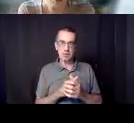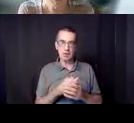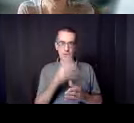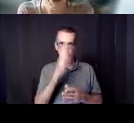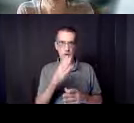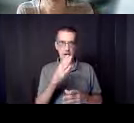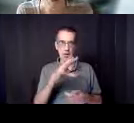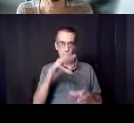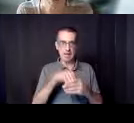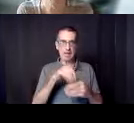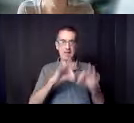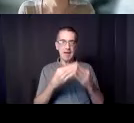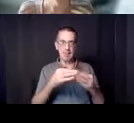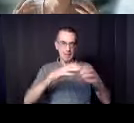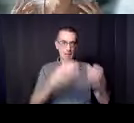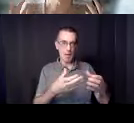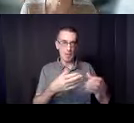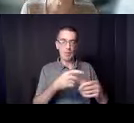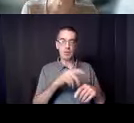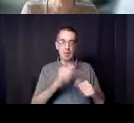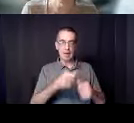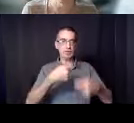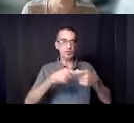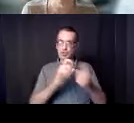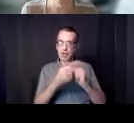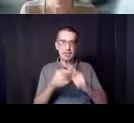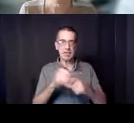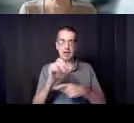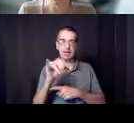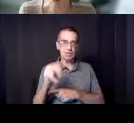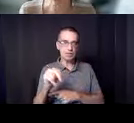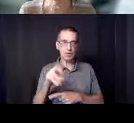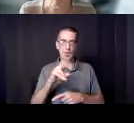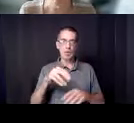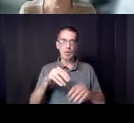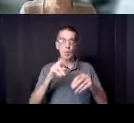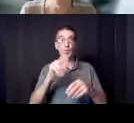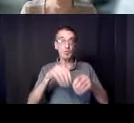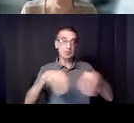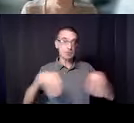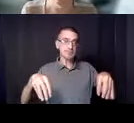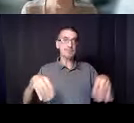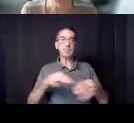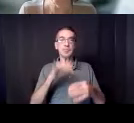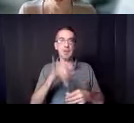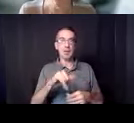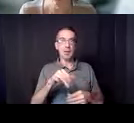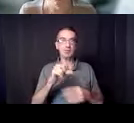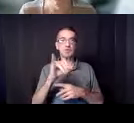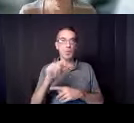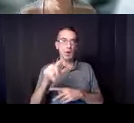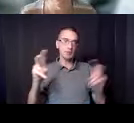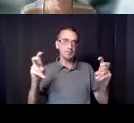directly inside that family bubble, changing the conditions or the roots of the soil